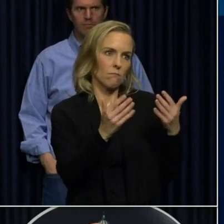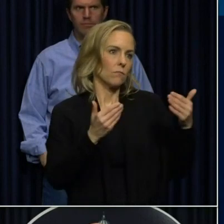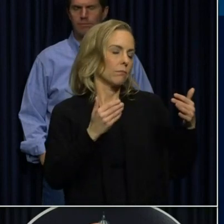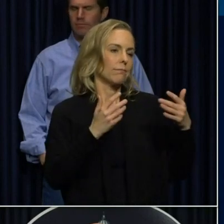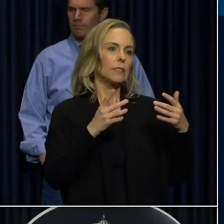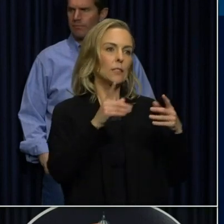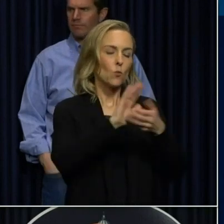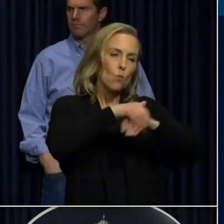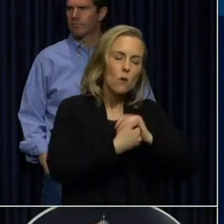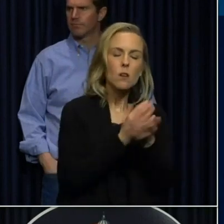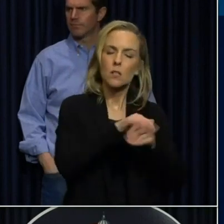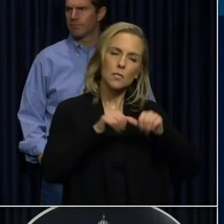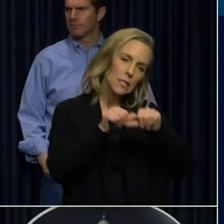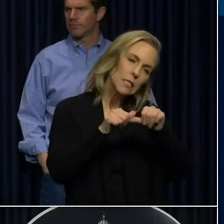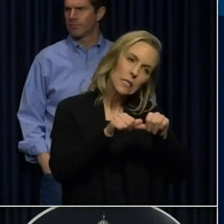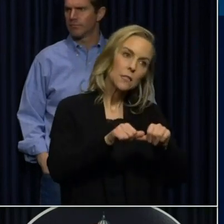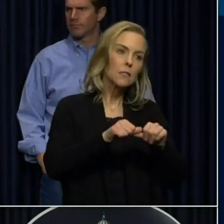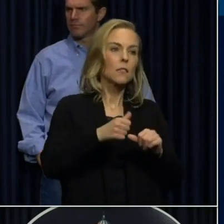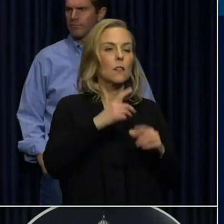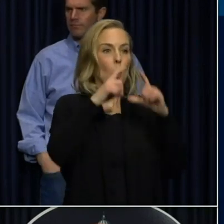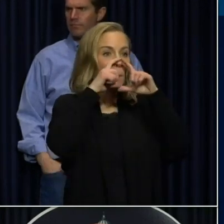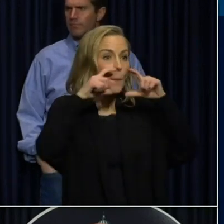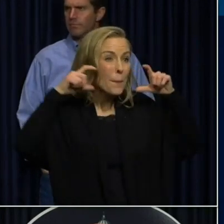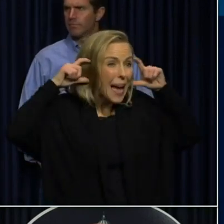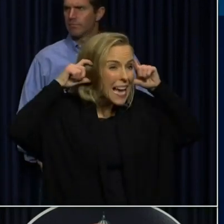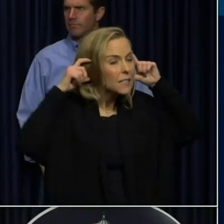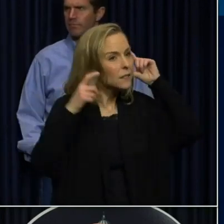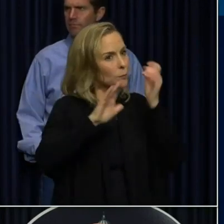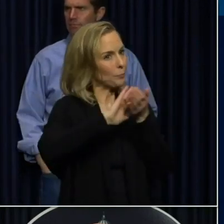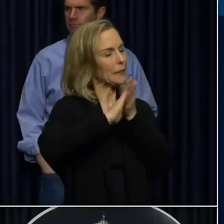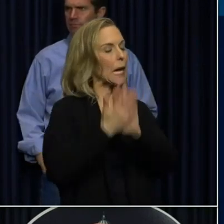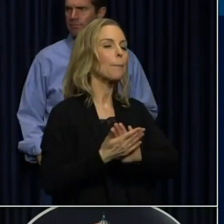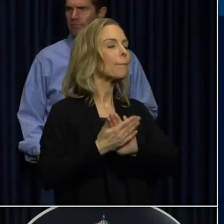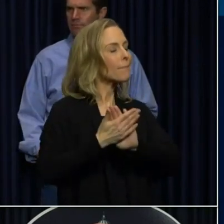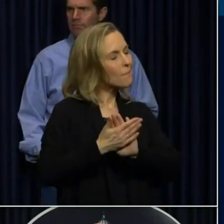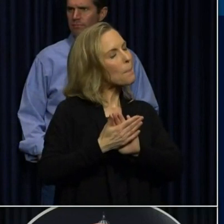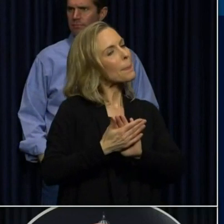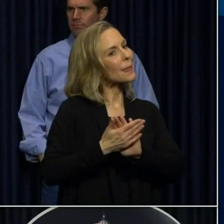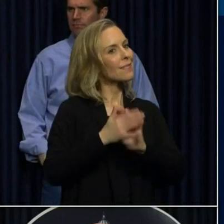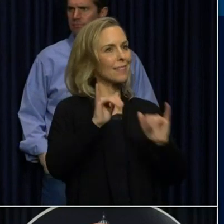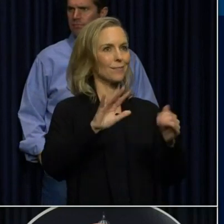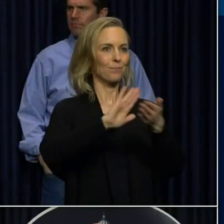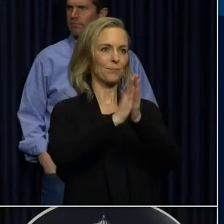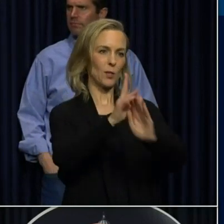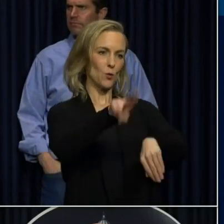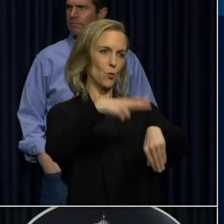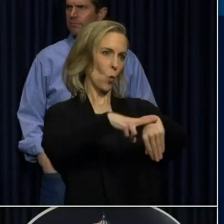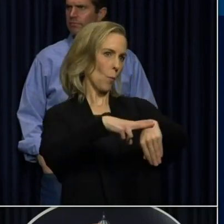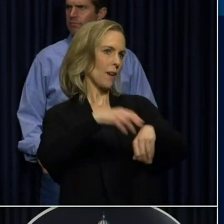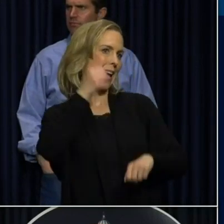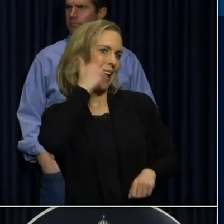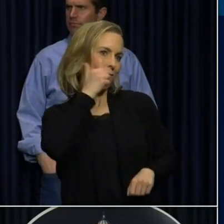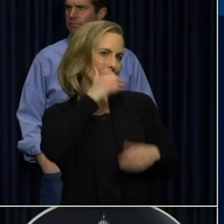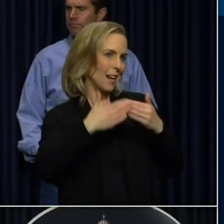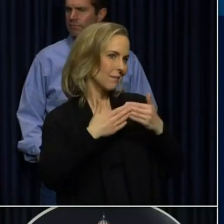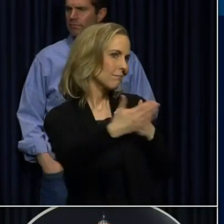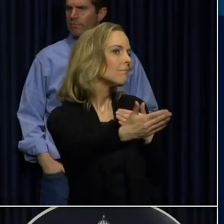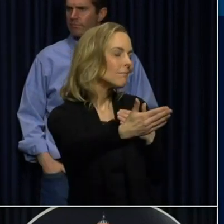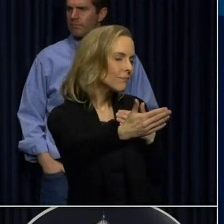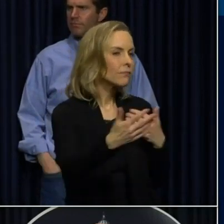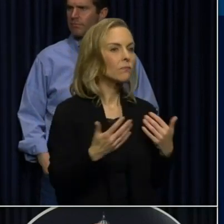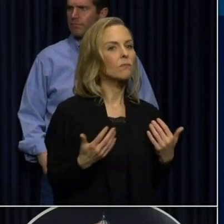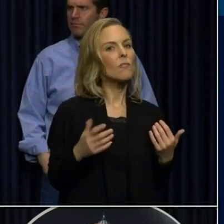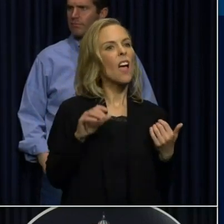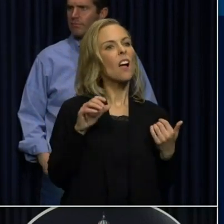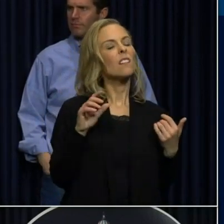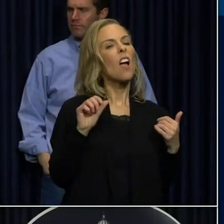than you ever did before. Wearing masks is probably going to become a much more normal and typical part of our lives going forward. And